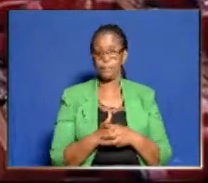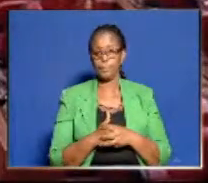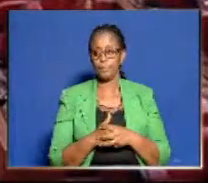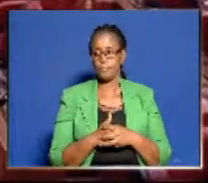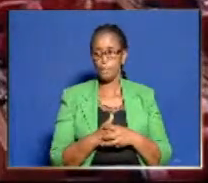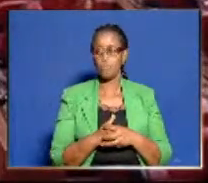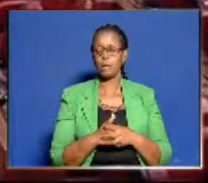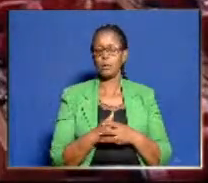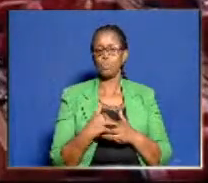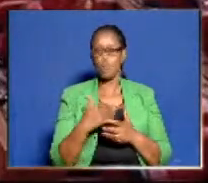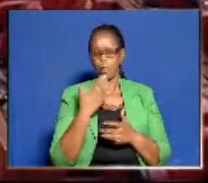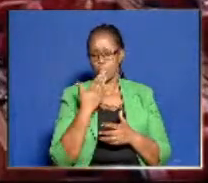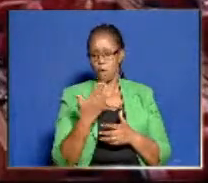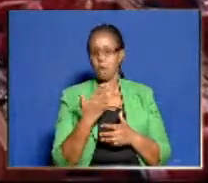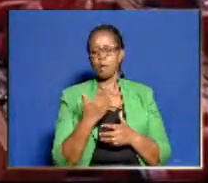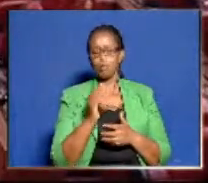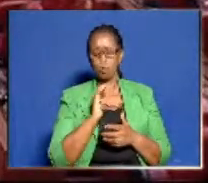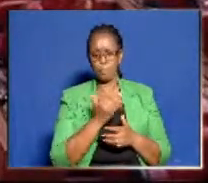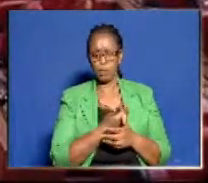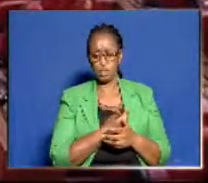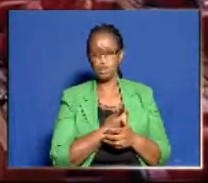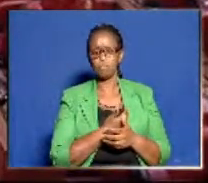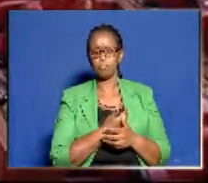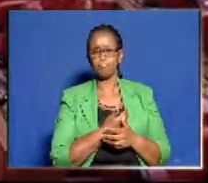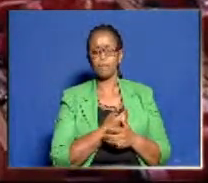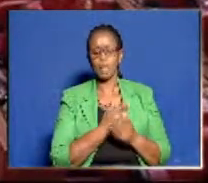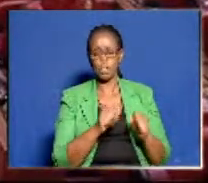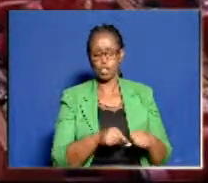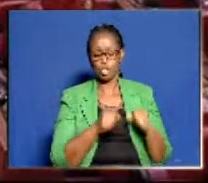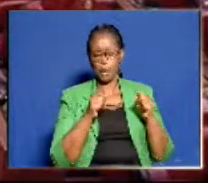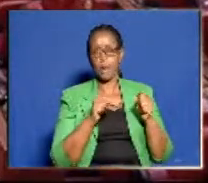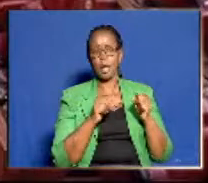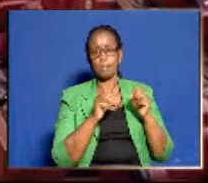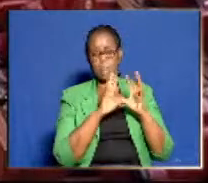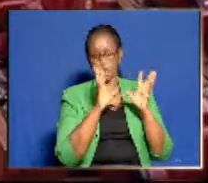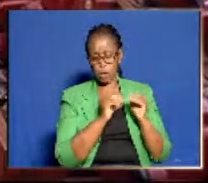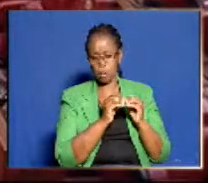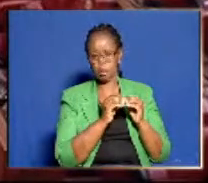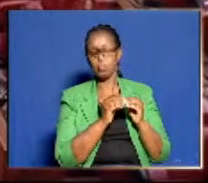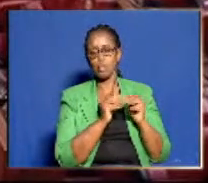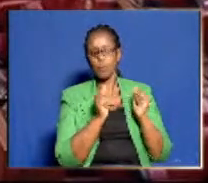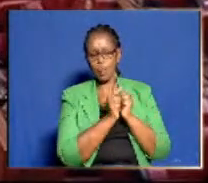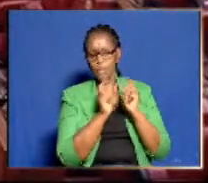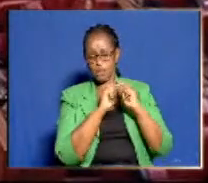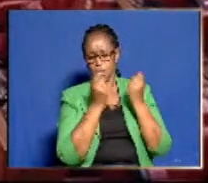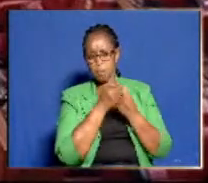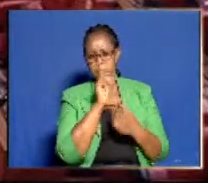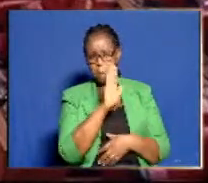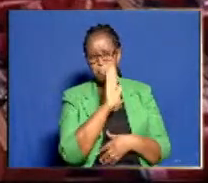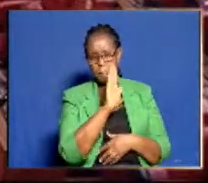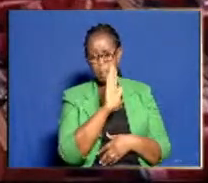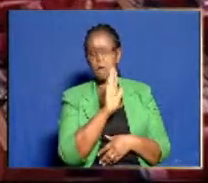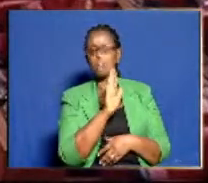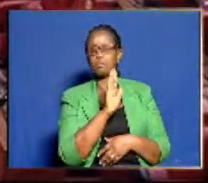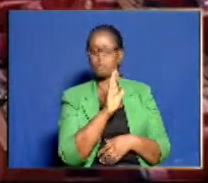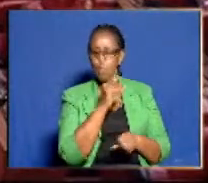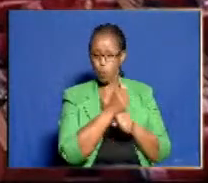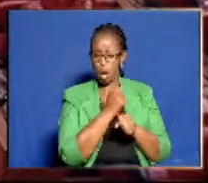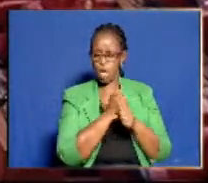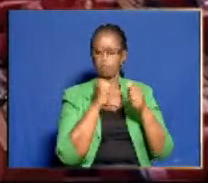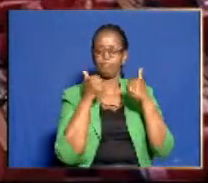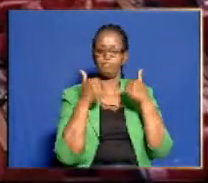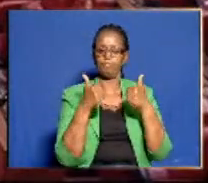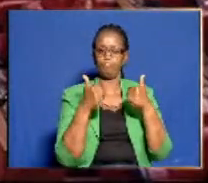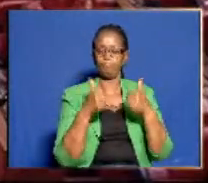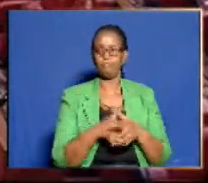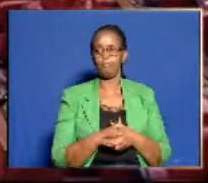departmental committee, chair of budget, and his team and members for the good work that they have done. I also want to